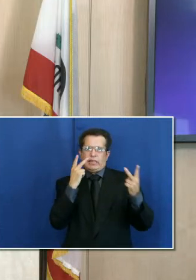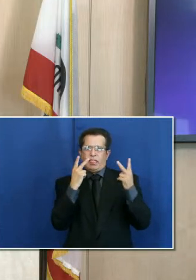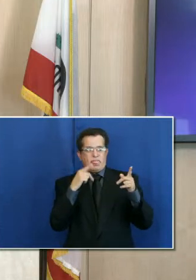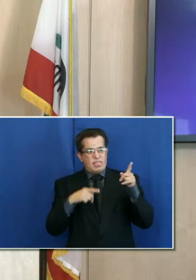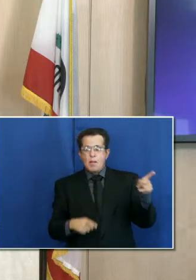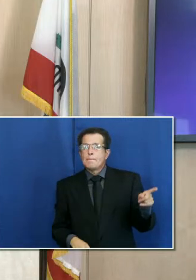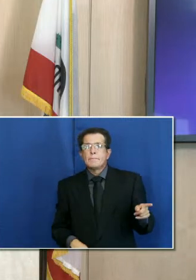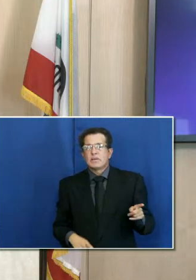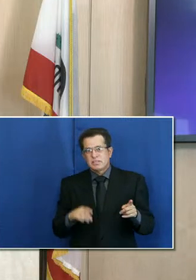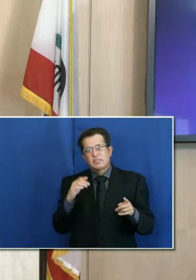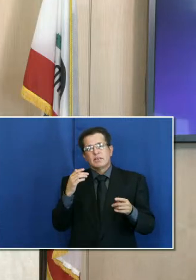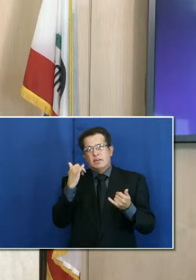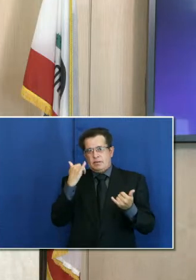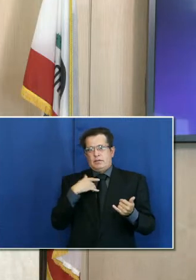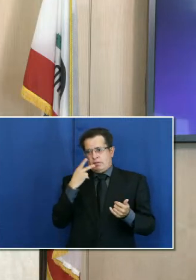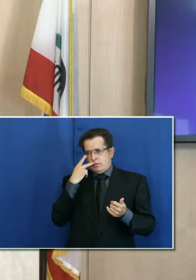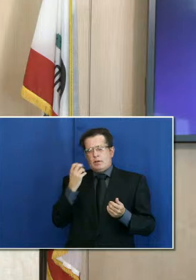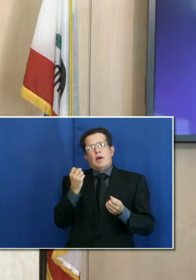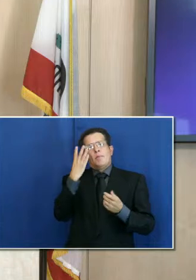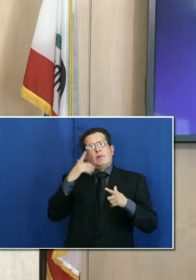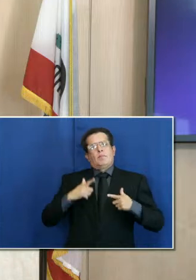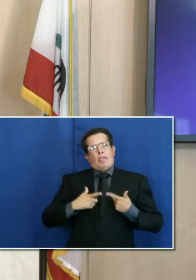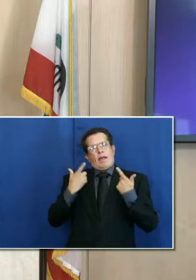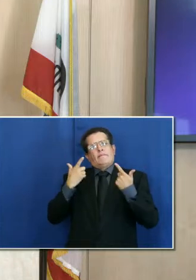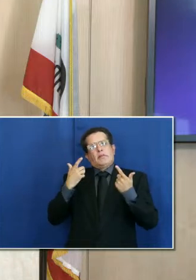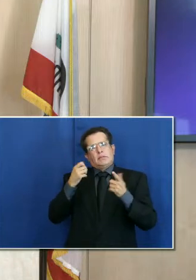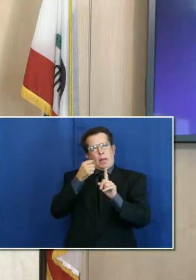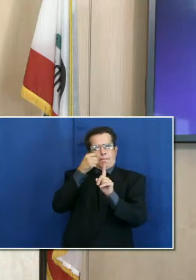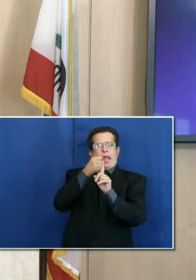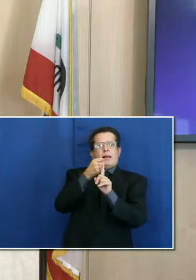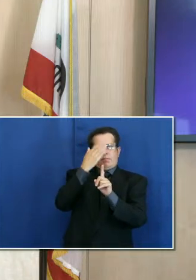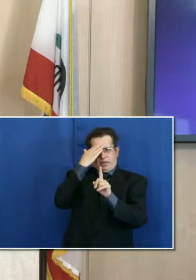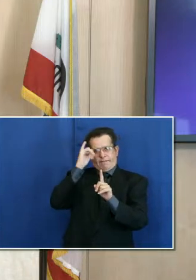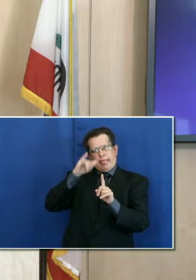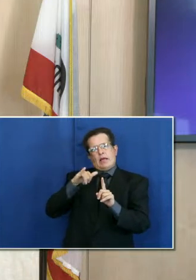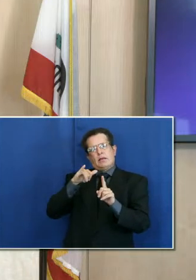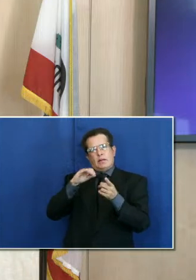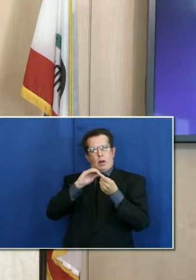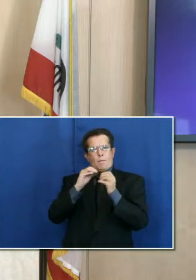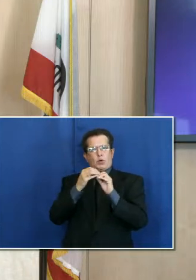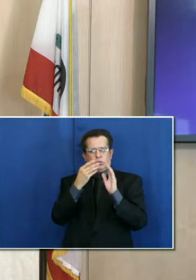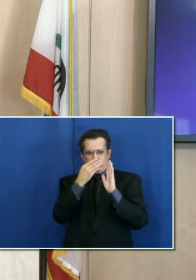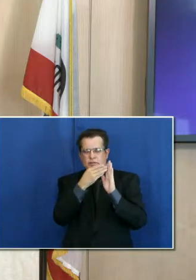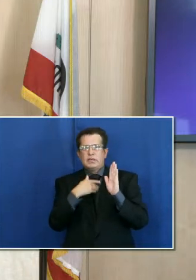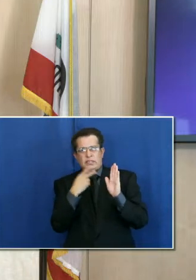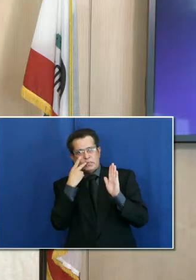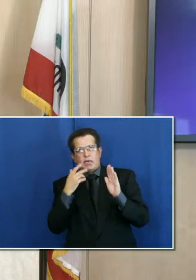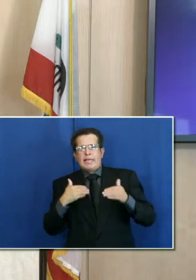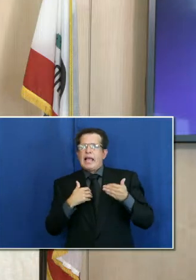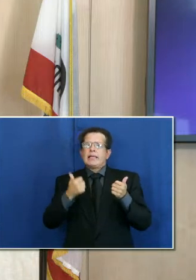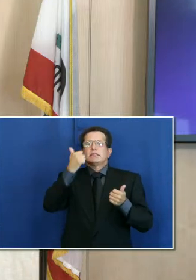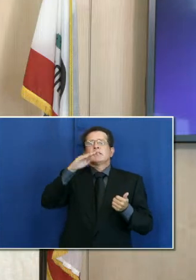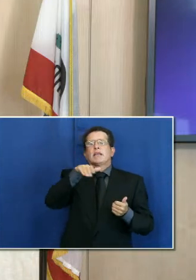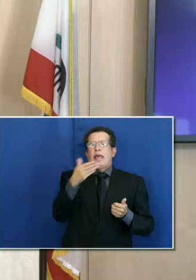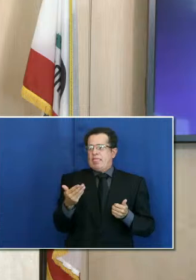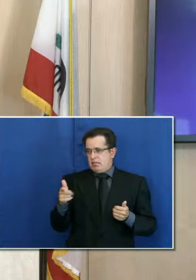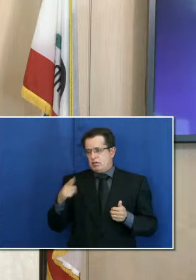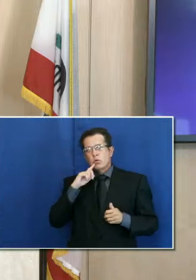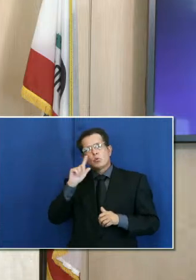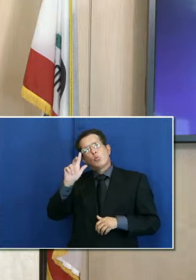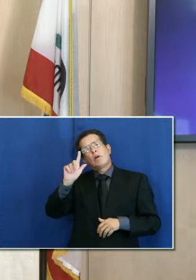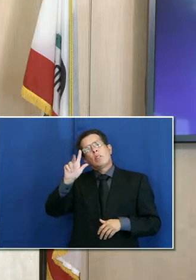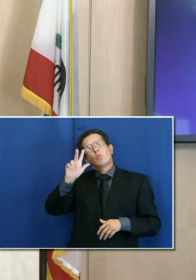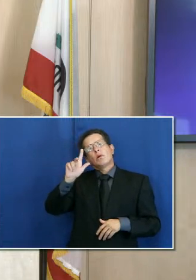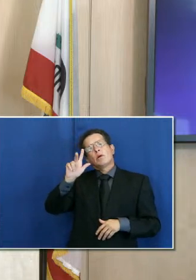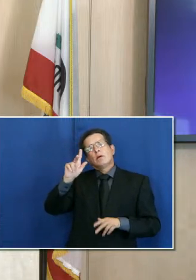about the numbers, I think of the human lives that were impacted by those numbers. When I see that our youngest death was 23 years old,